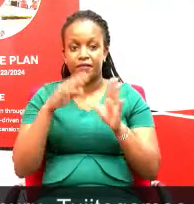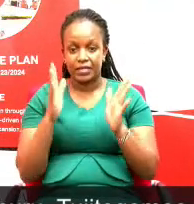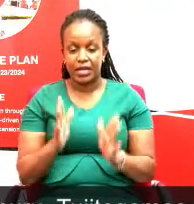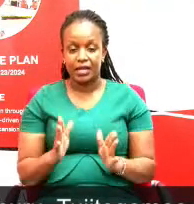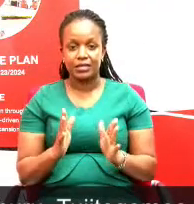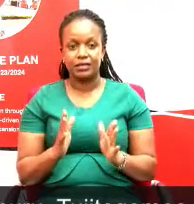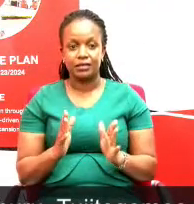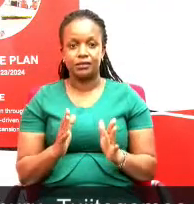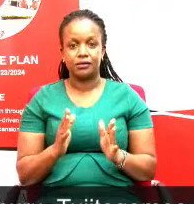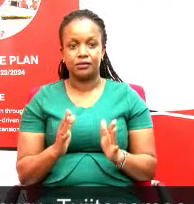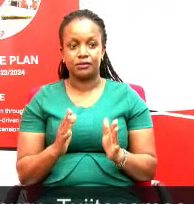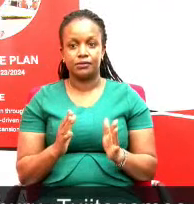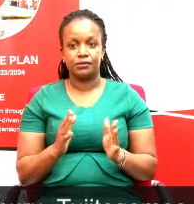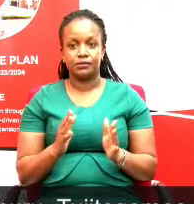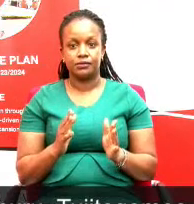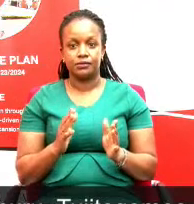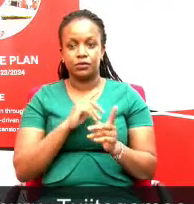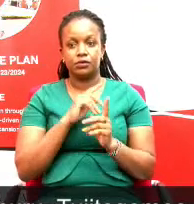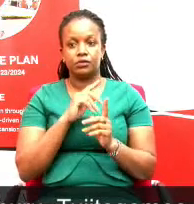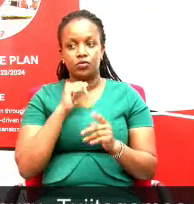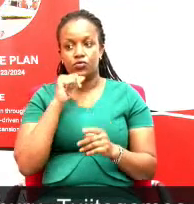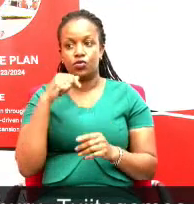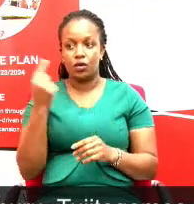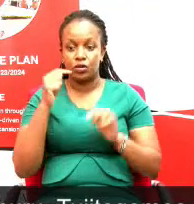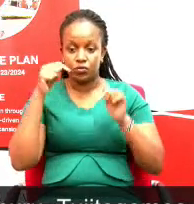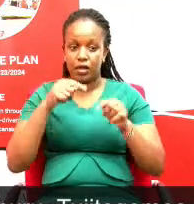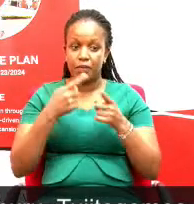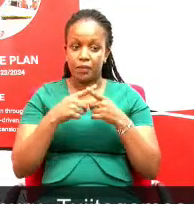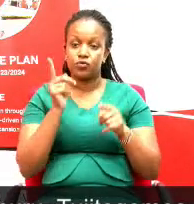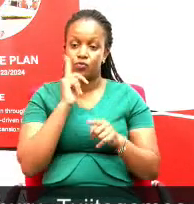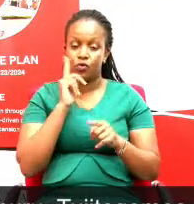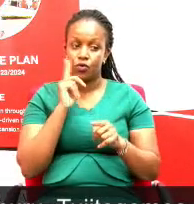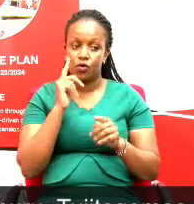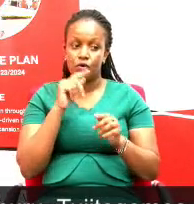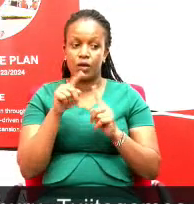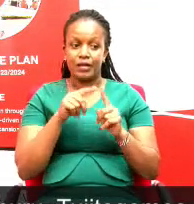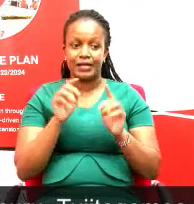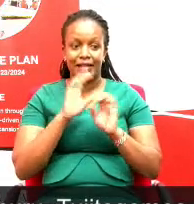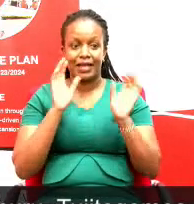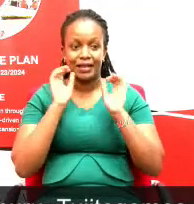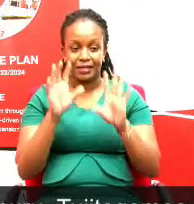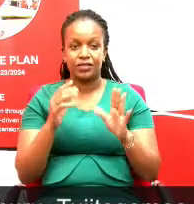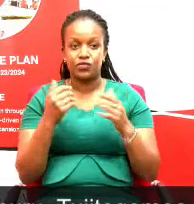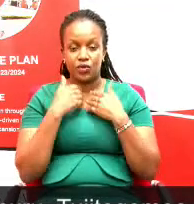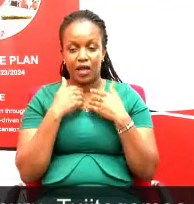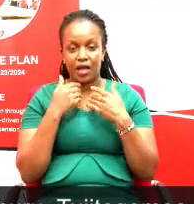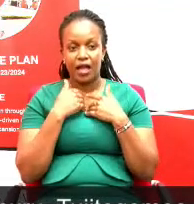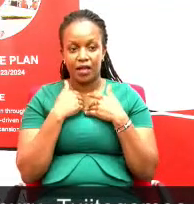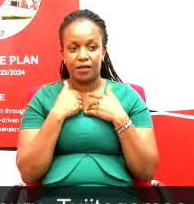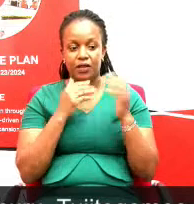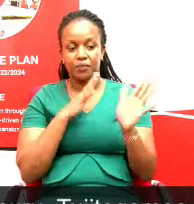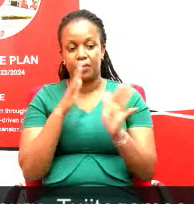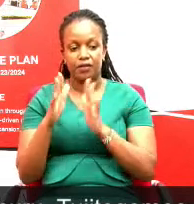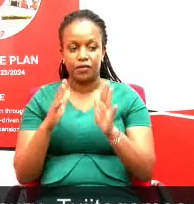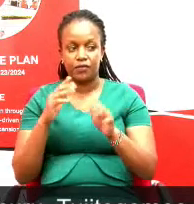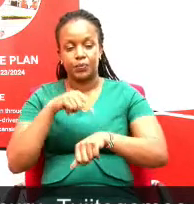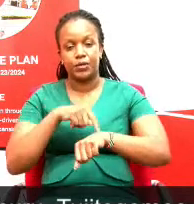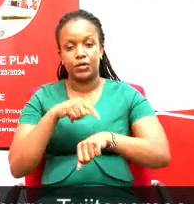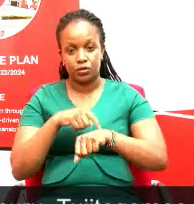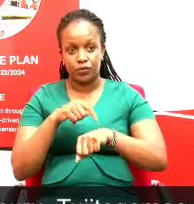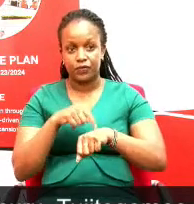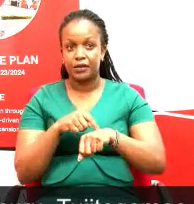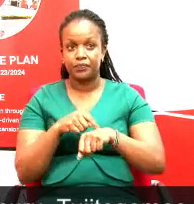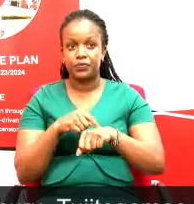invest for today when tomorrow is not clear, but we want to have a predictable tax policy over a period of time. We have listened to